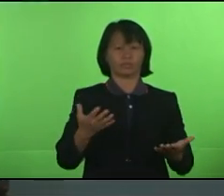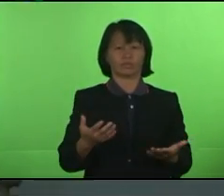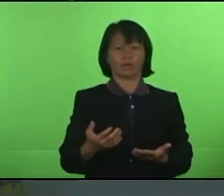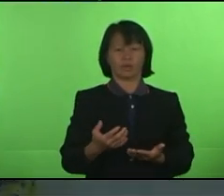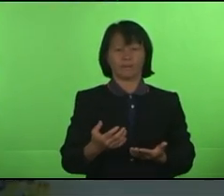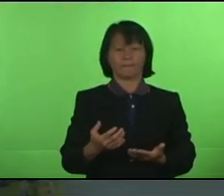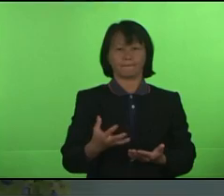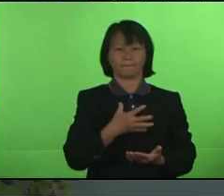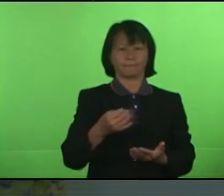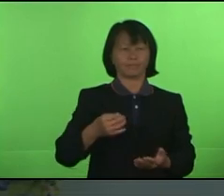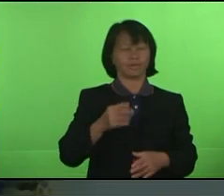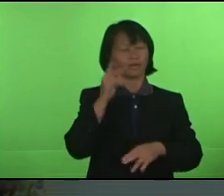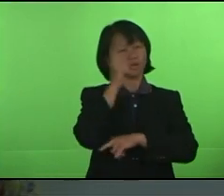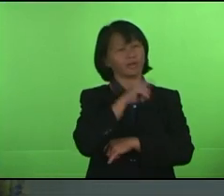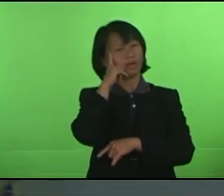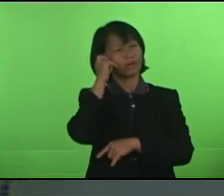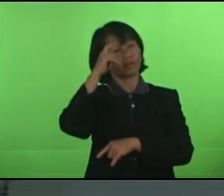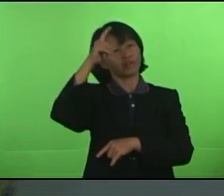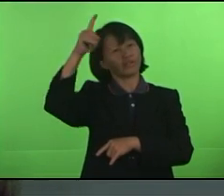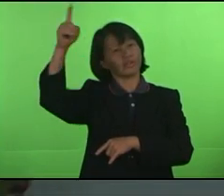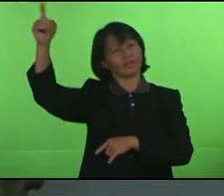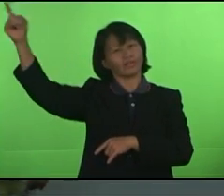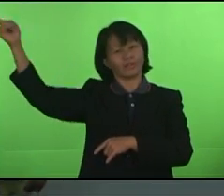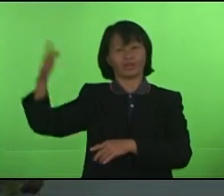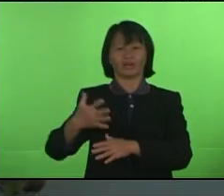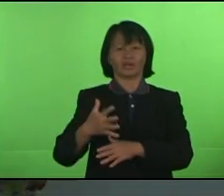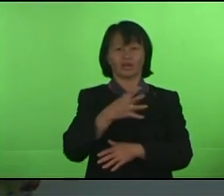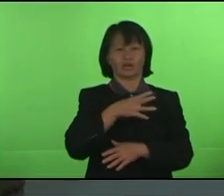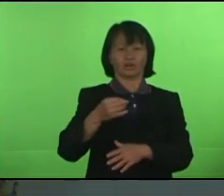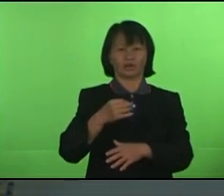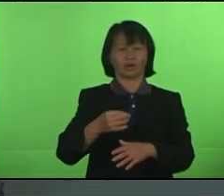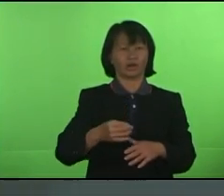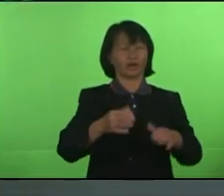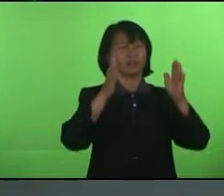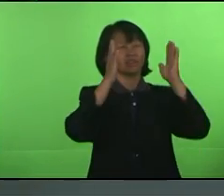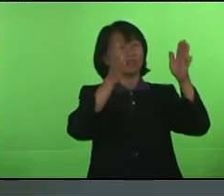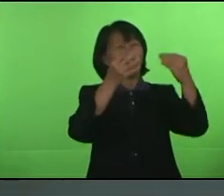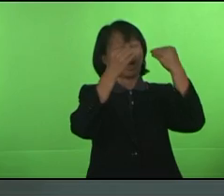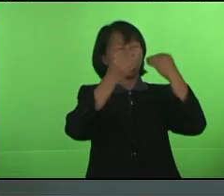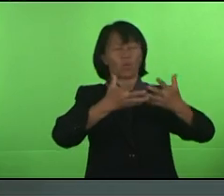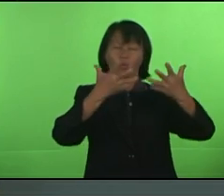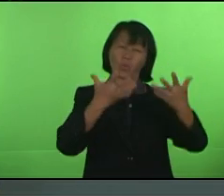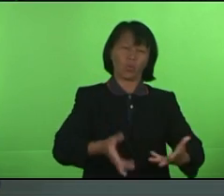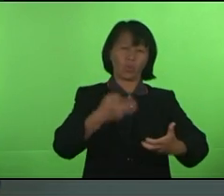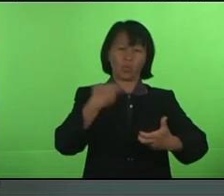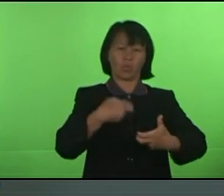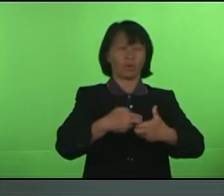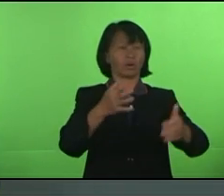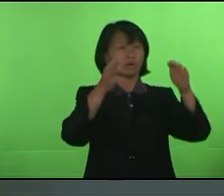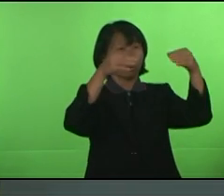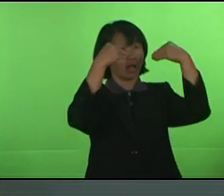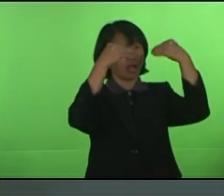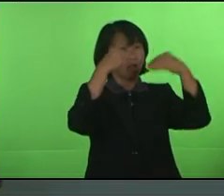distraction, daydreaming, yeah, and then the task is too difficult for you to keep